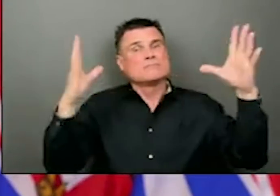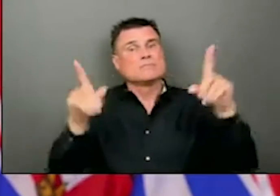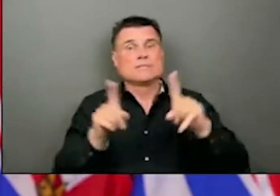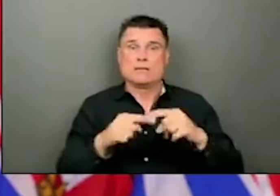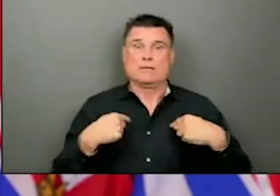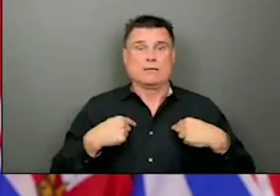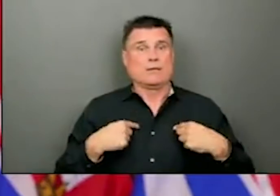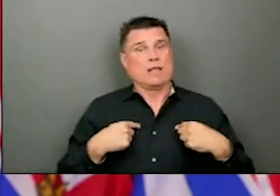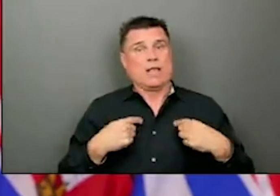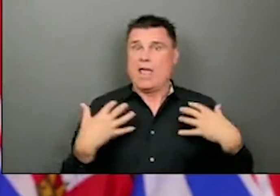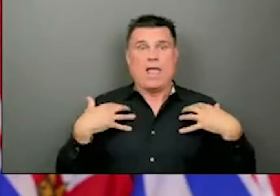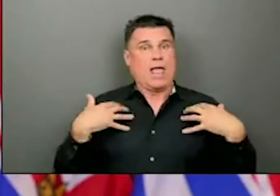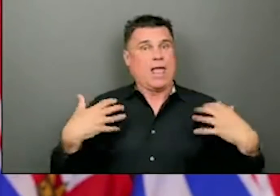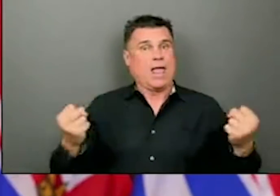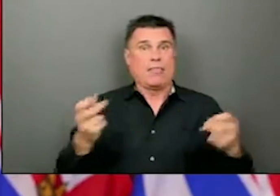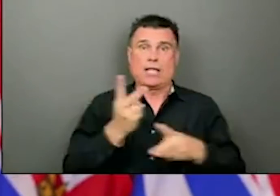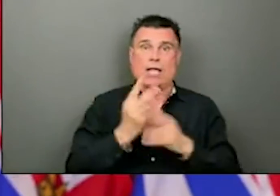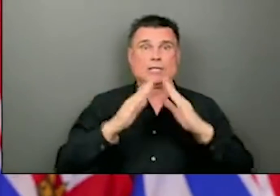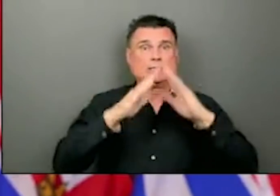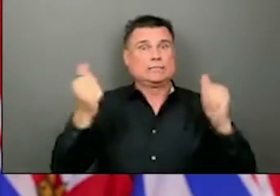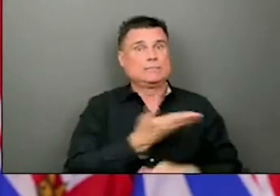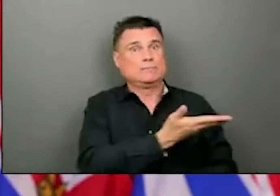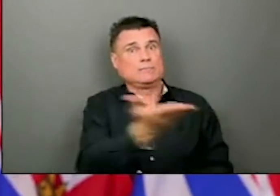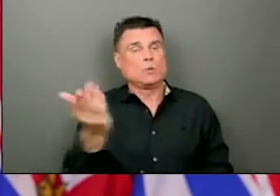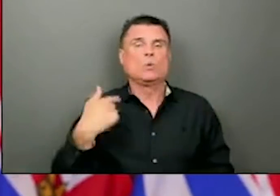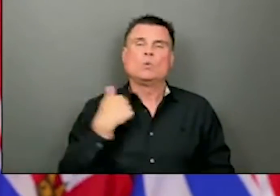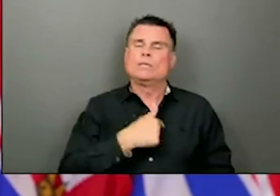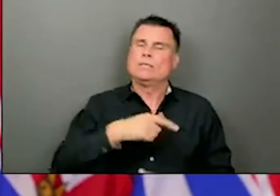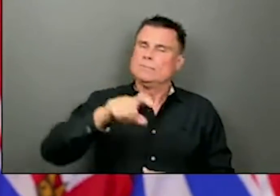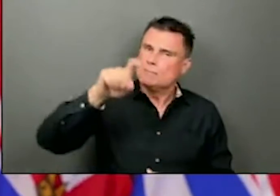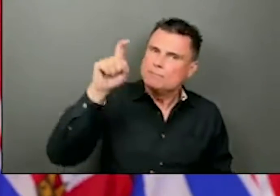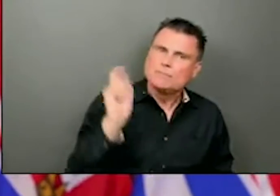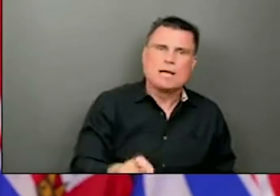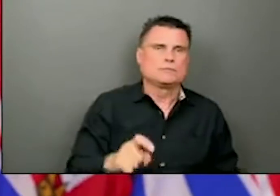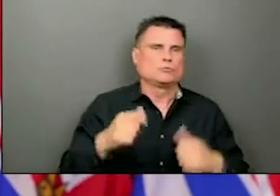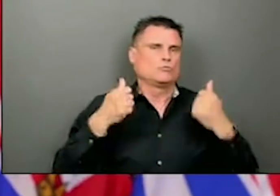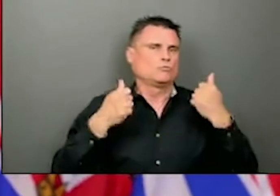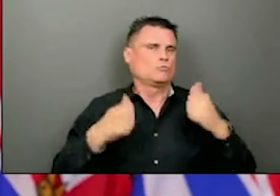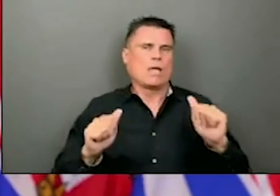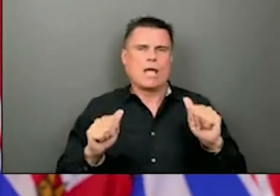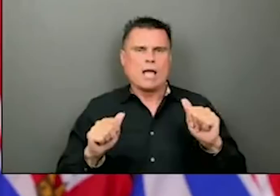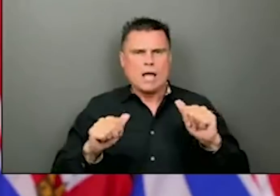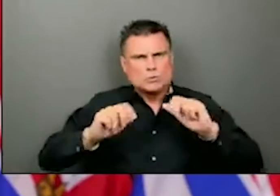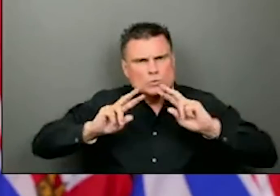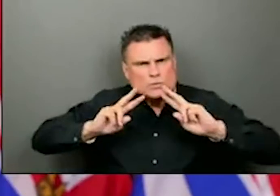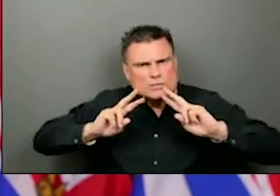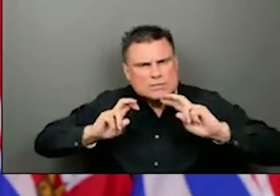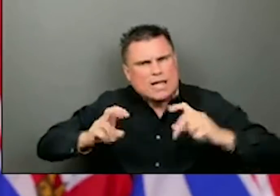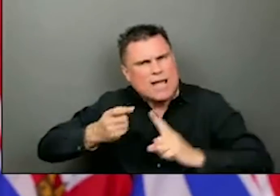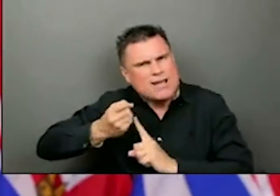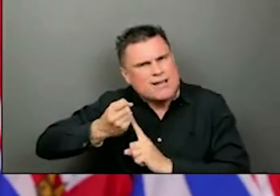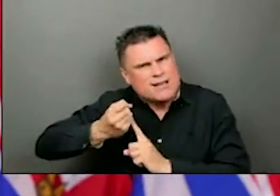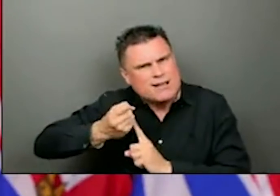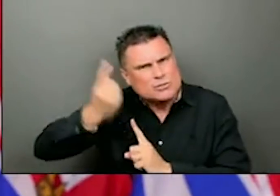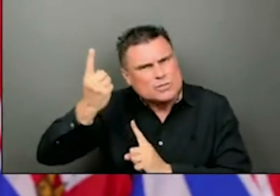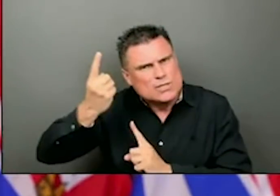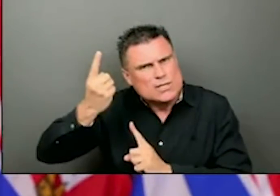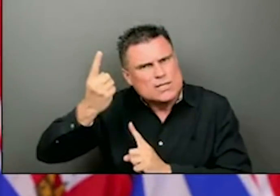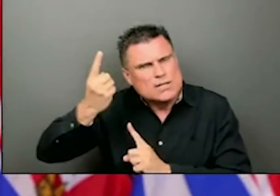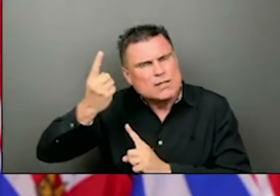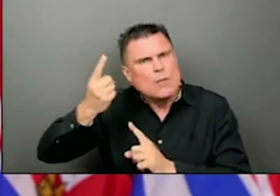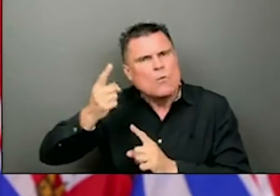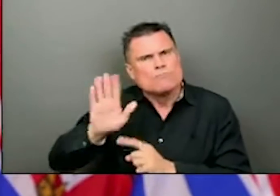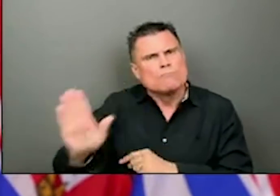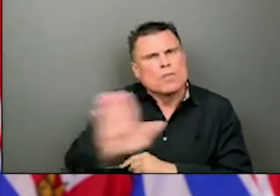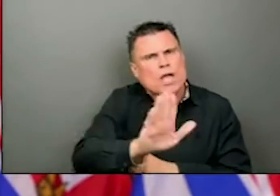our healthcare system understands and supports those with trauma-informed care, with knowledge of the history of colonization in the residential schools system